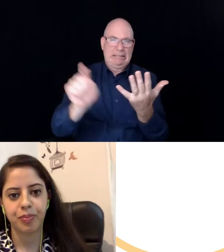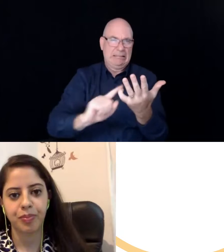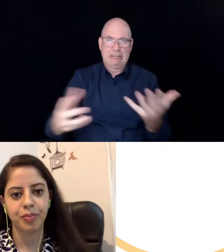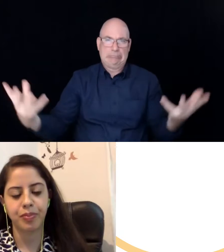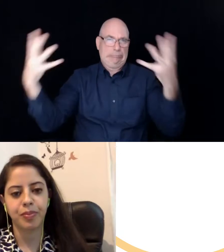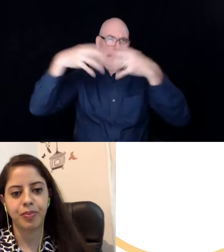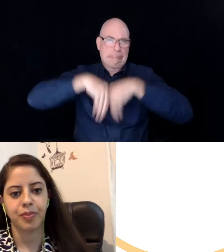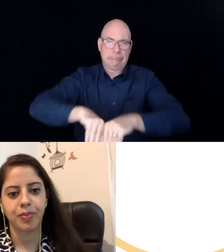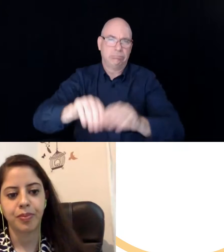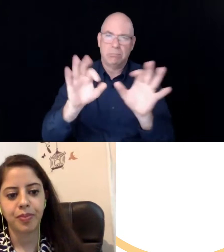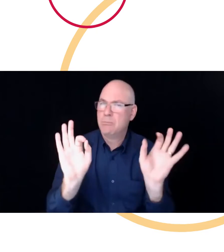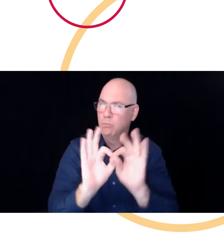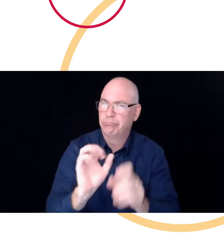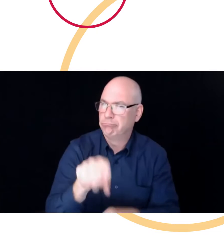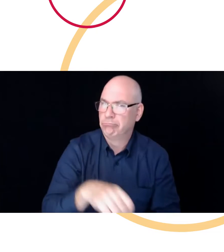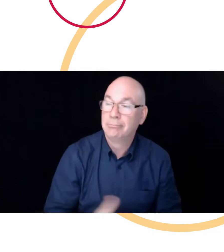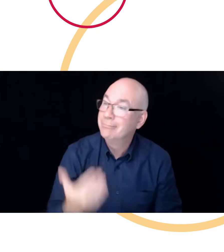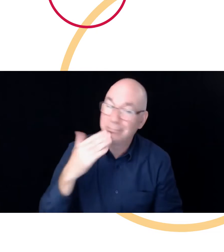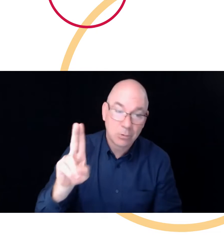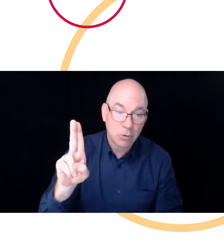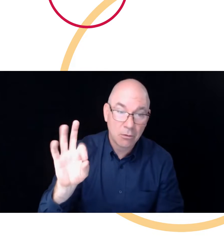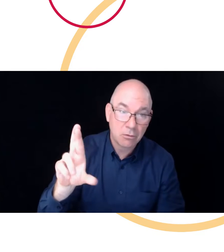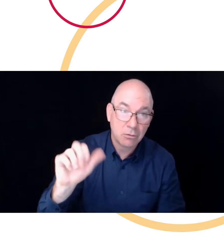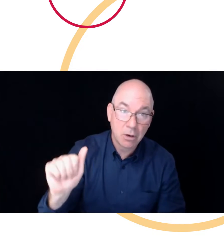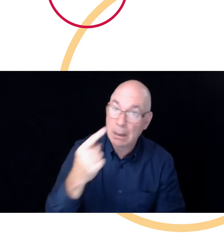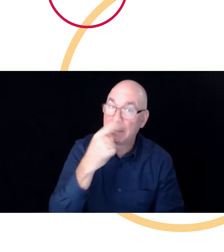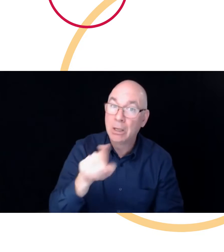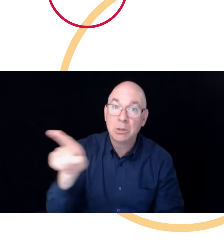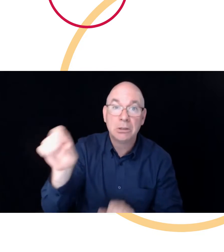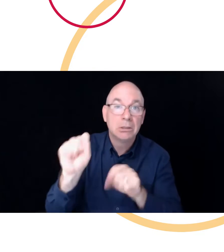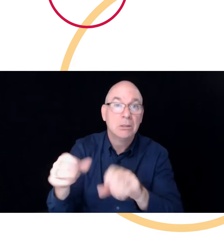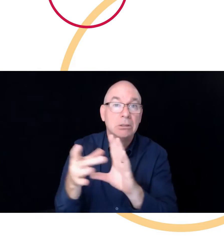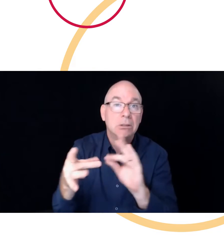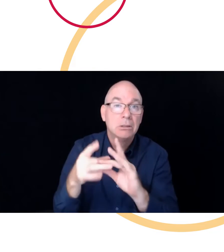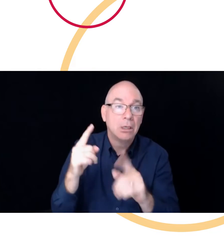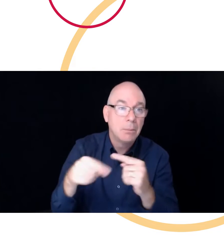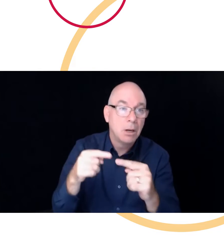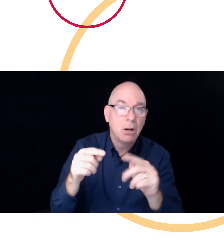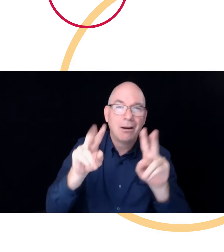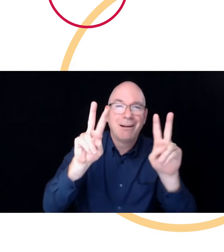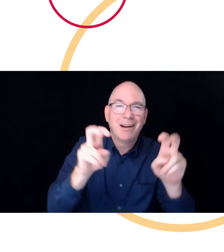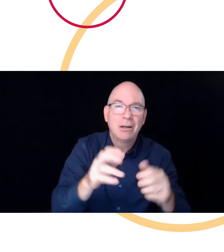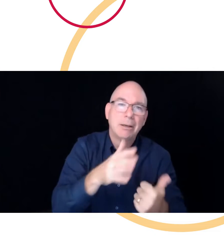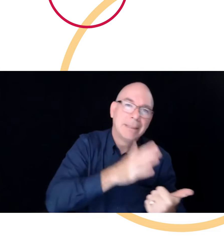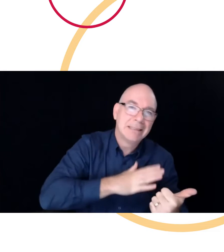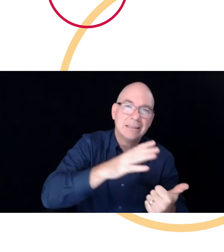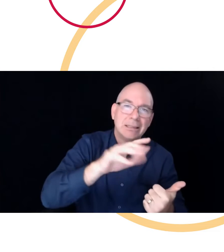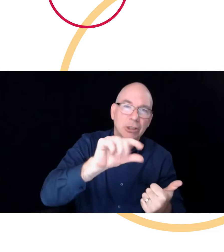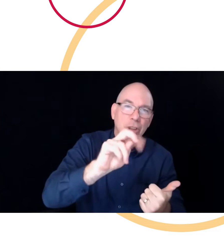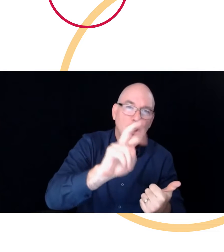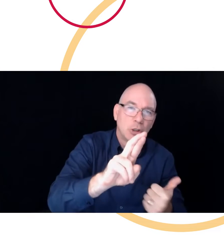much, Ufra. I would like to continue to touch on the topic of gender with